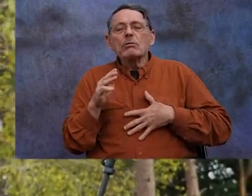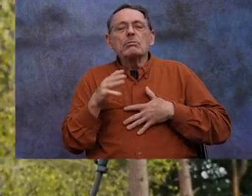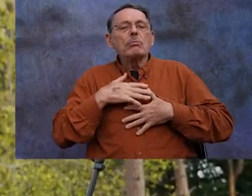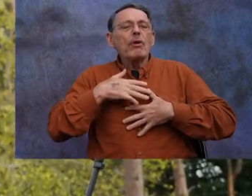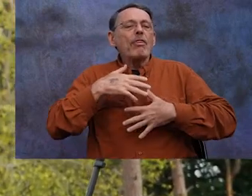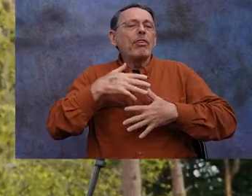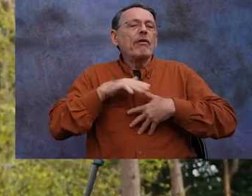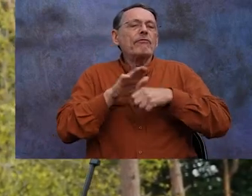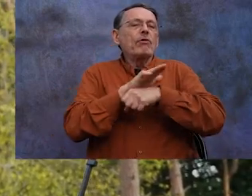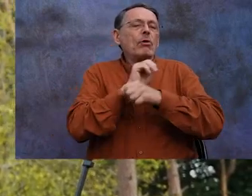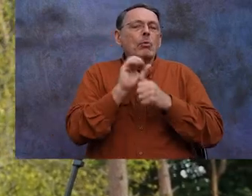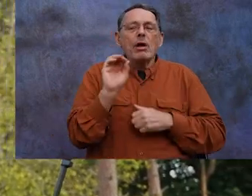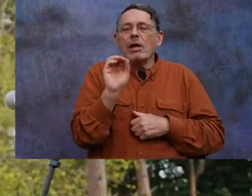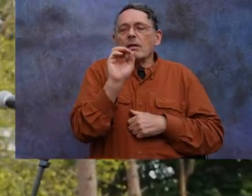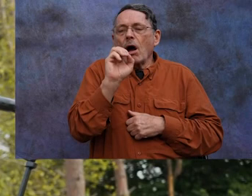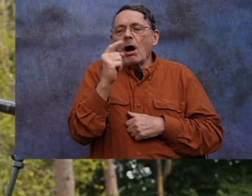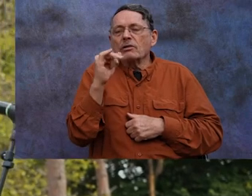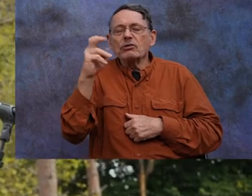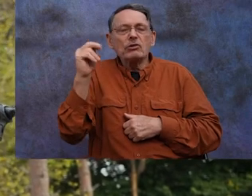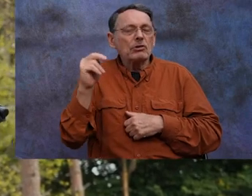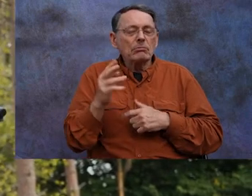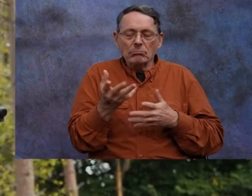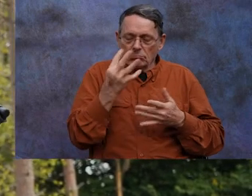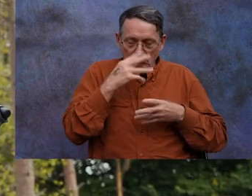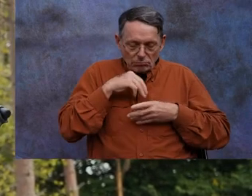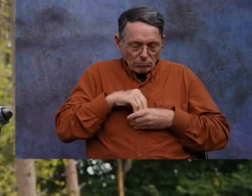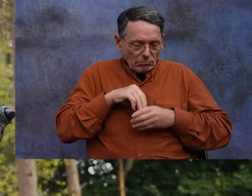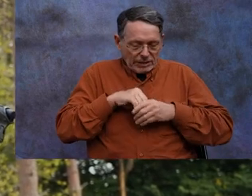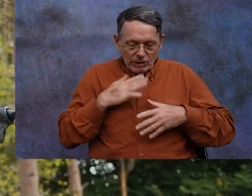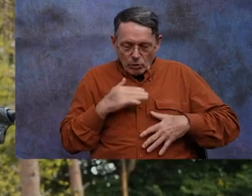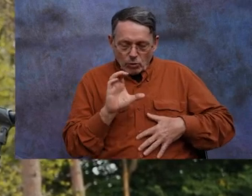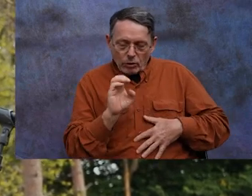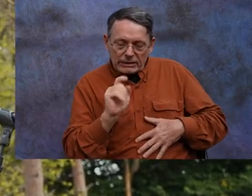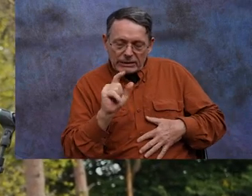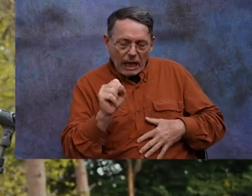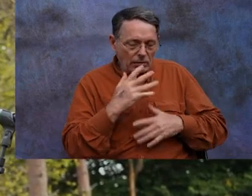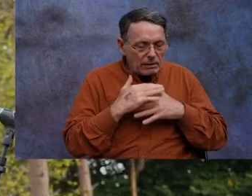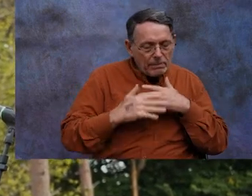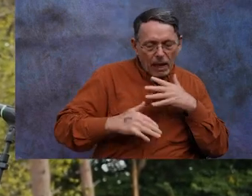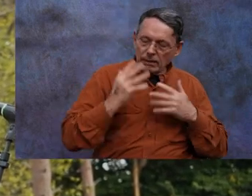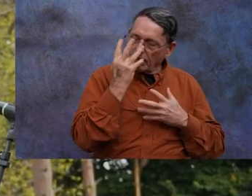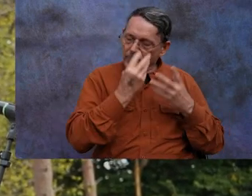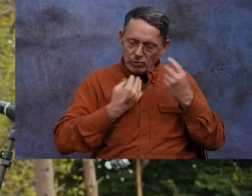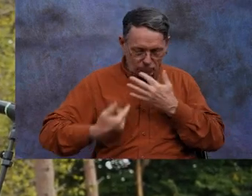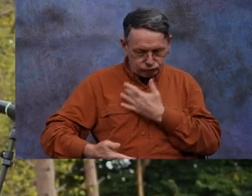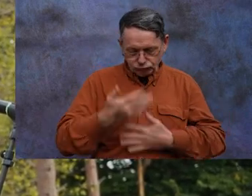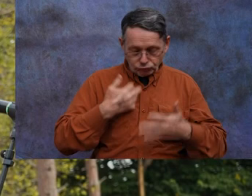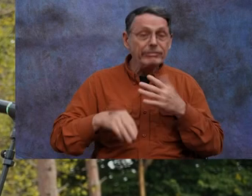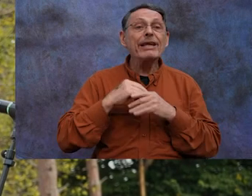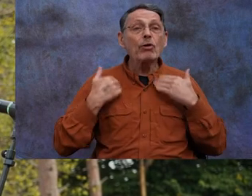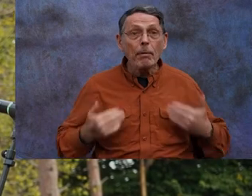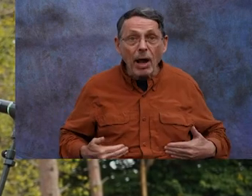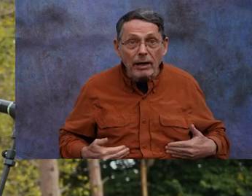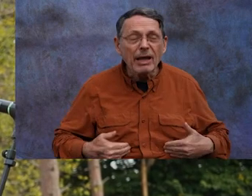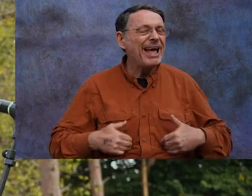oxygen-filled breath into that landscape of cells and blood and beauty that rushes in this body. And